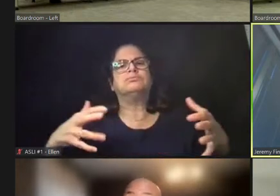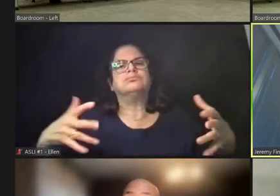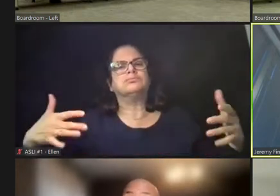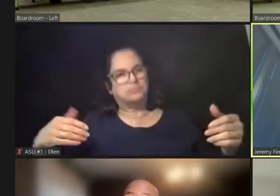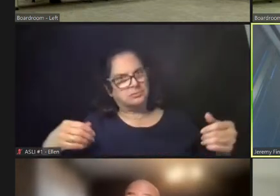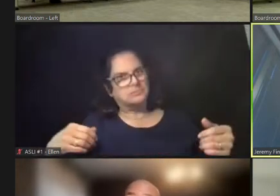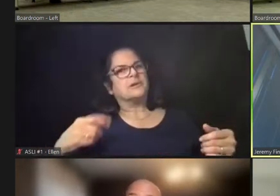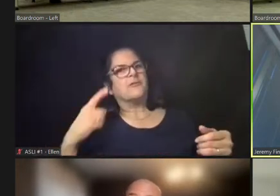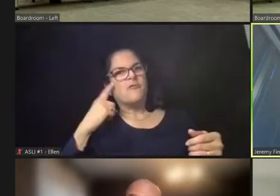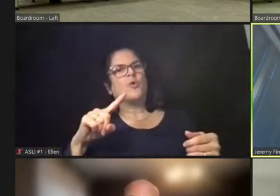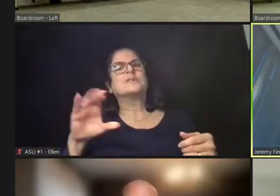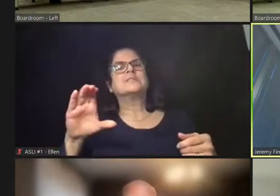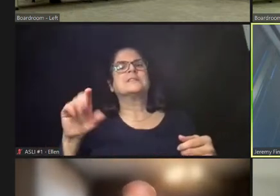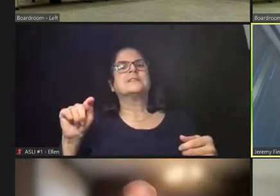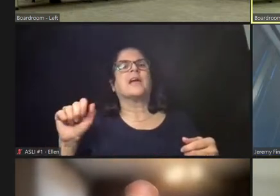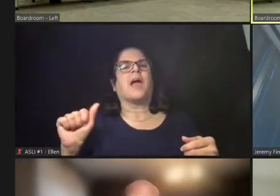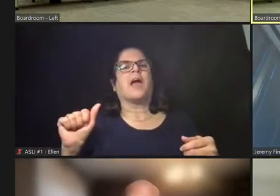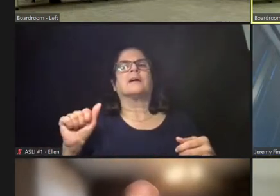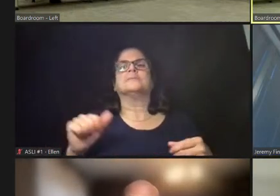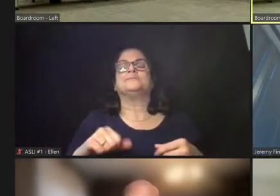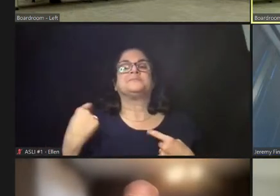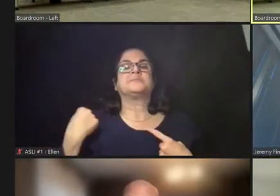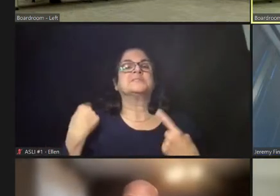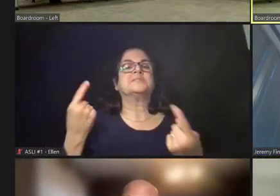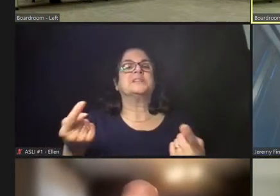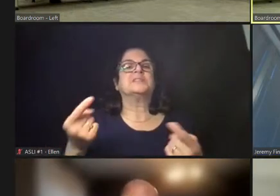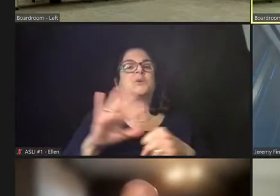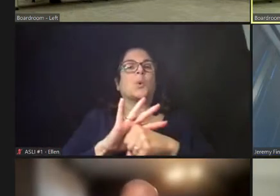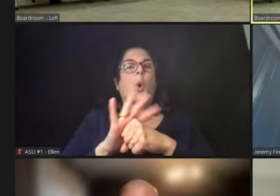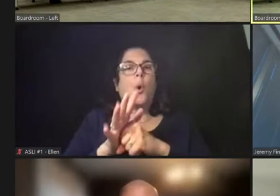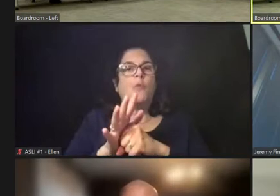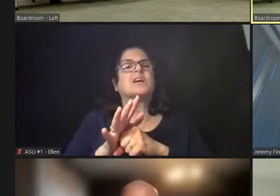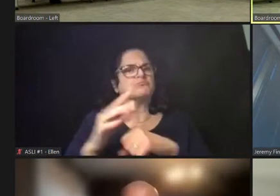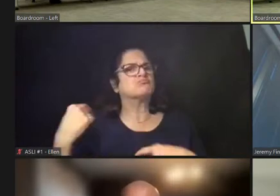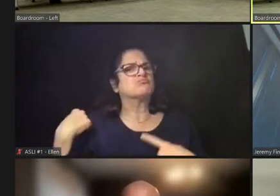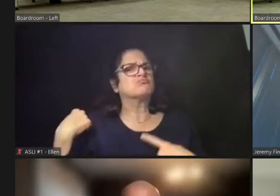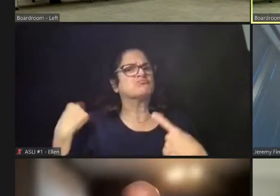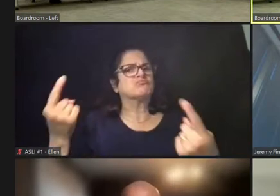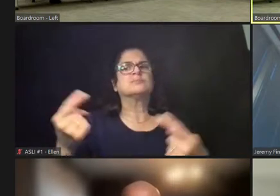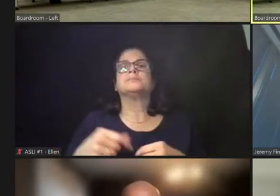COVID. Where are you going to be focused?